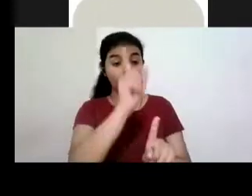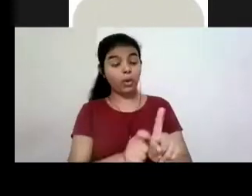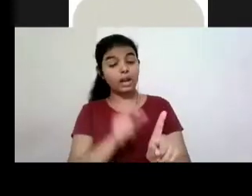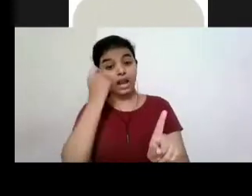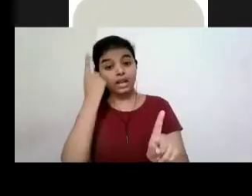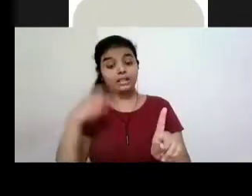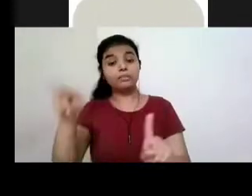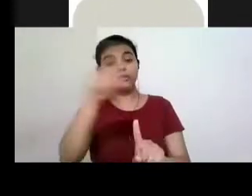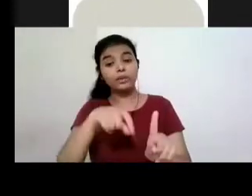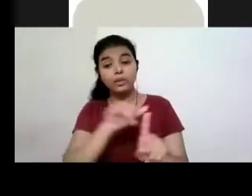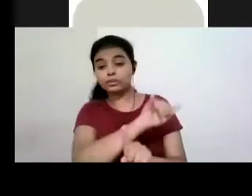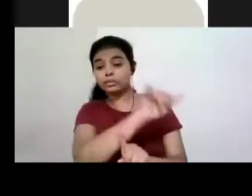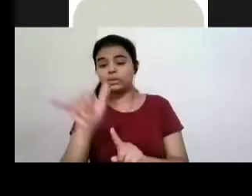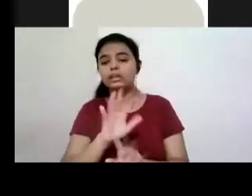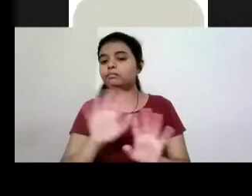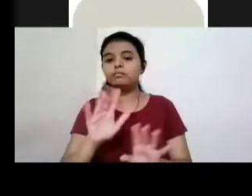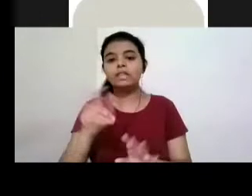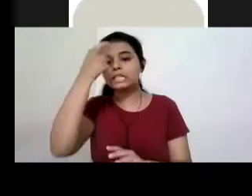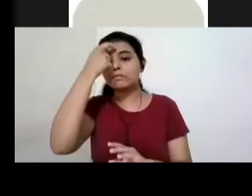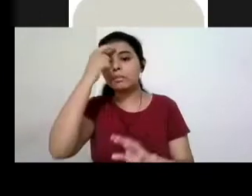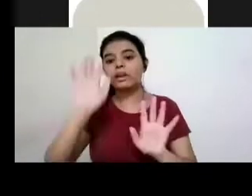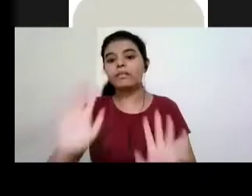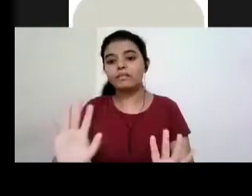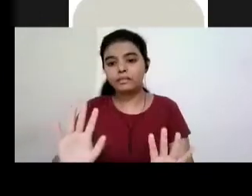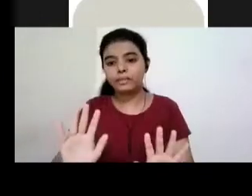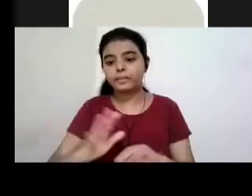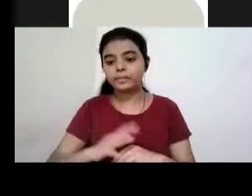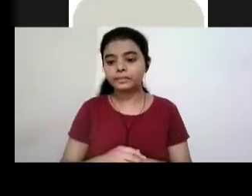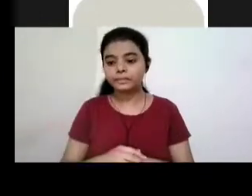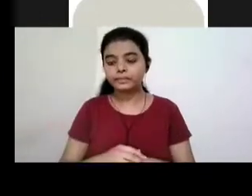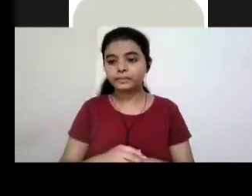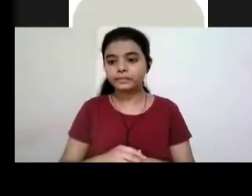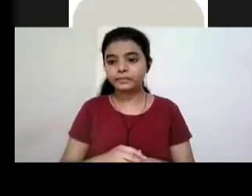is per se problematic, is something which